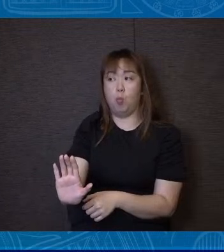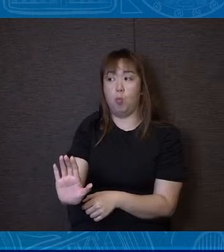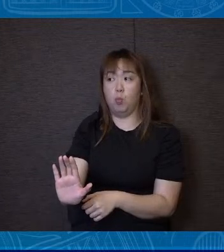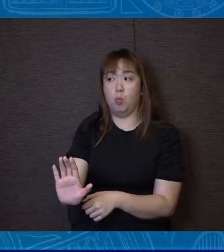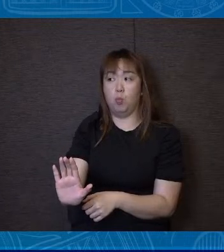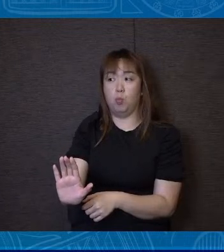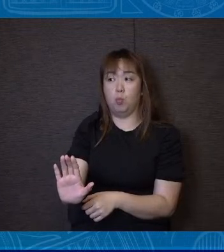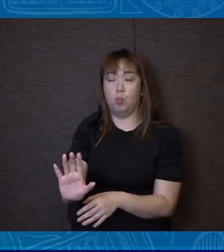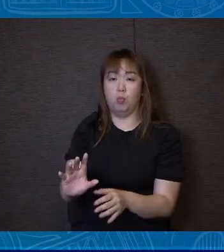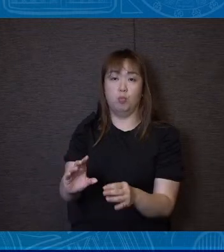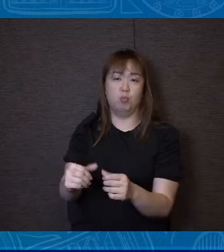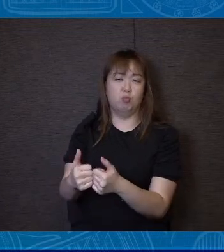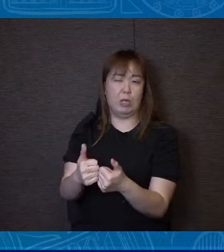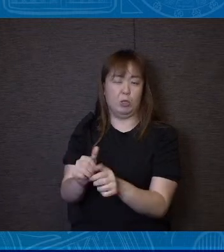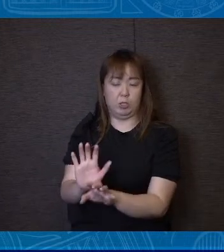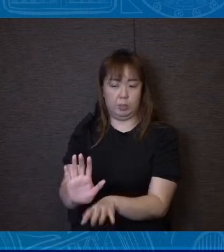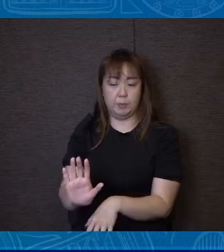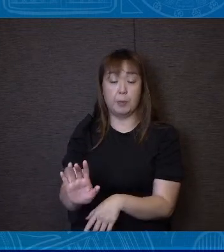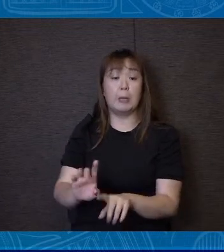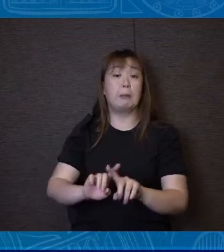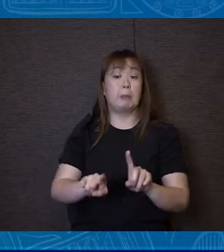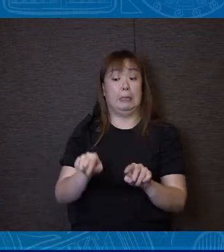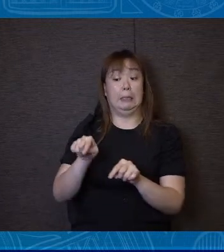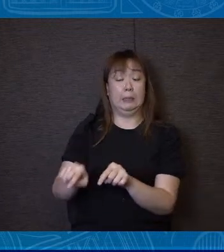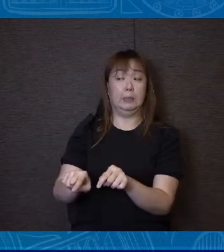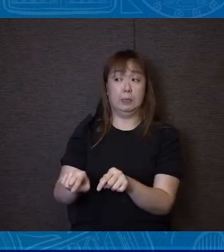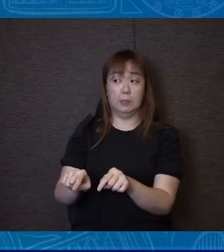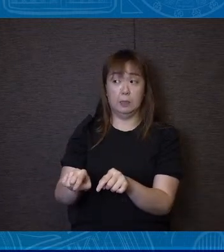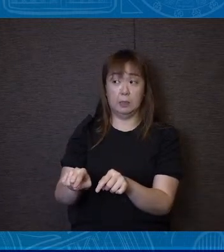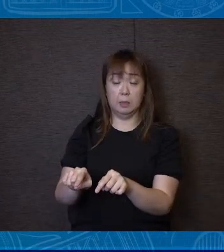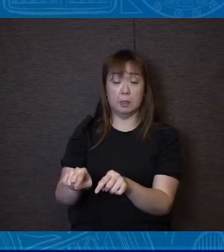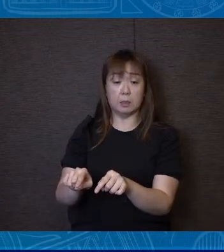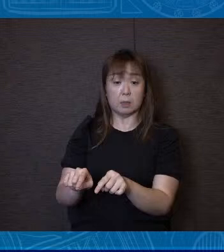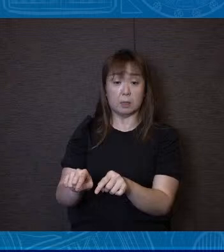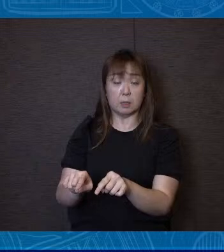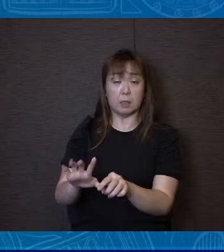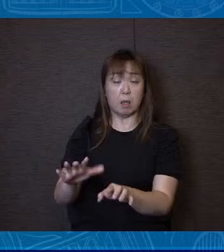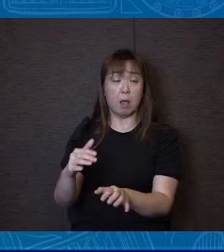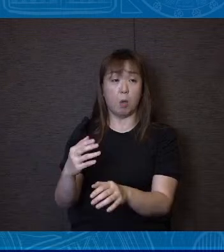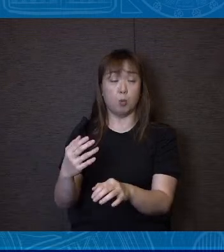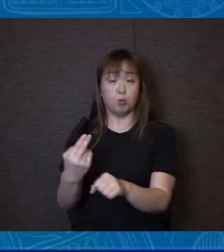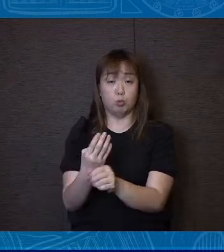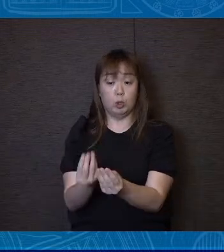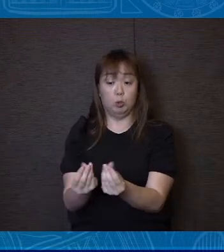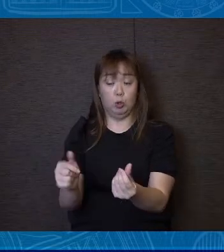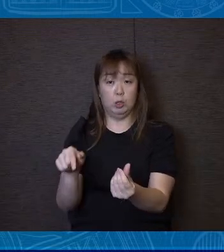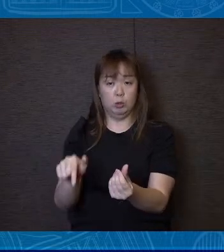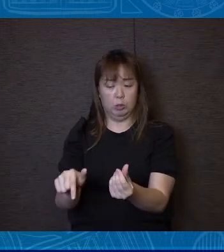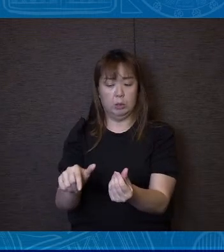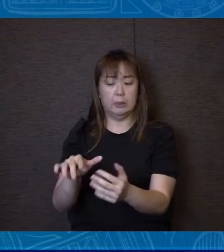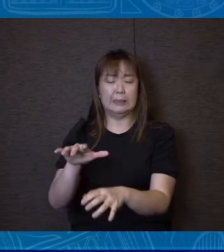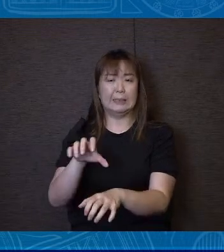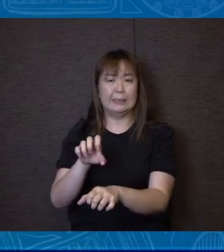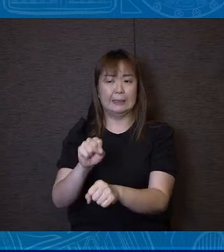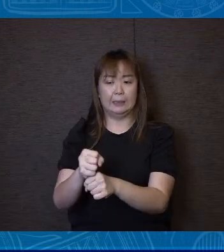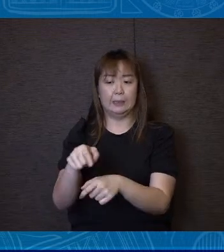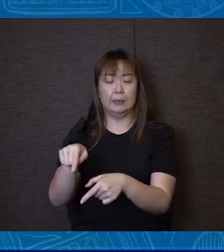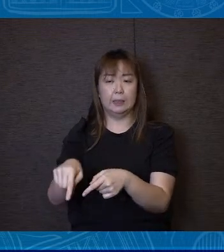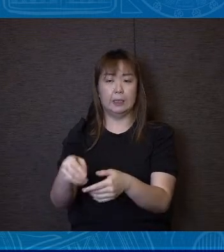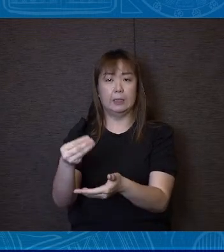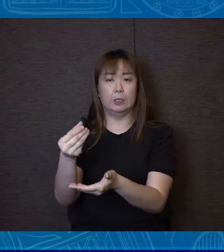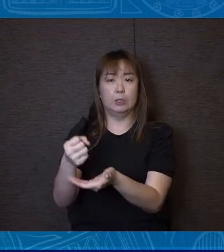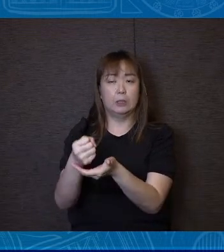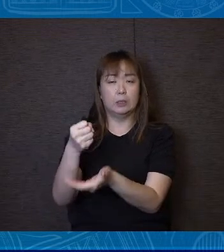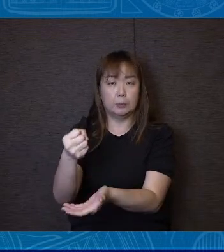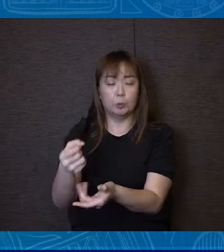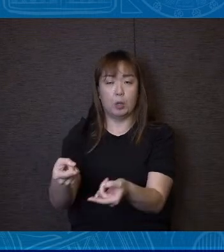Yeah. But they are high-end solutions that are available, and it would take some time for the economies of scales to take place